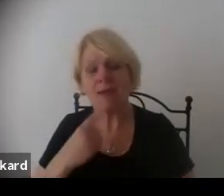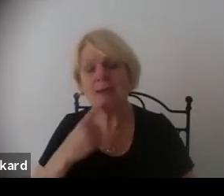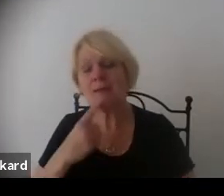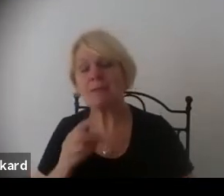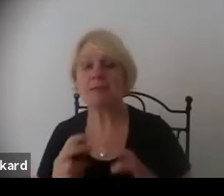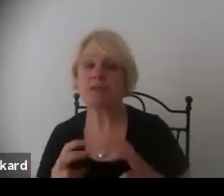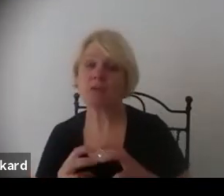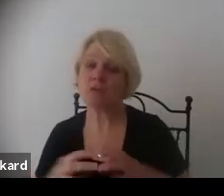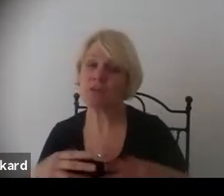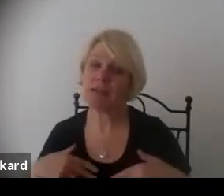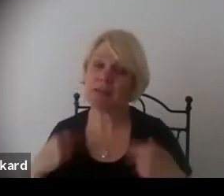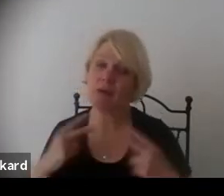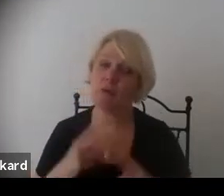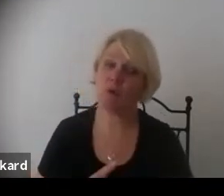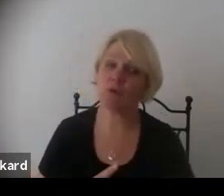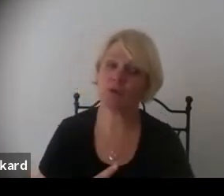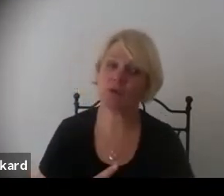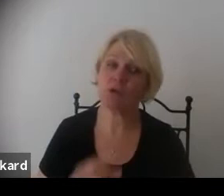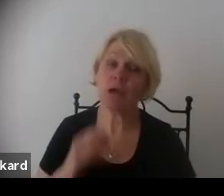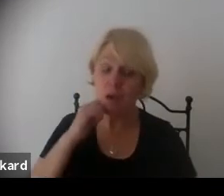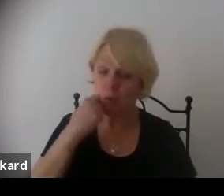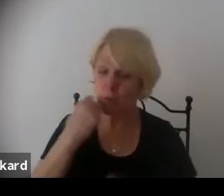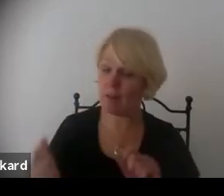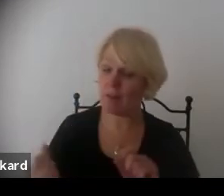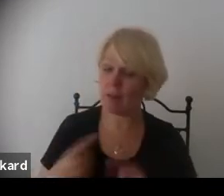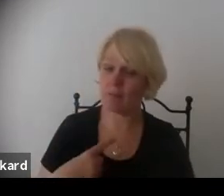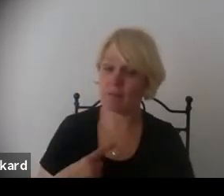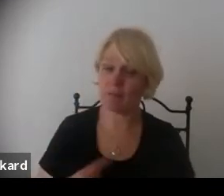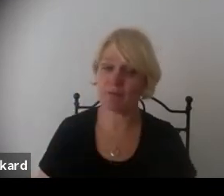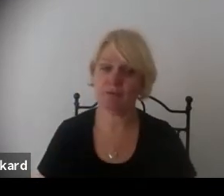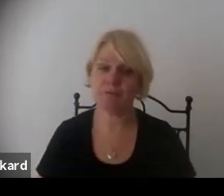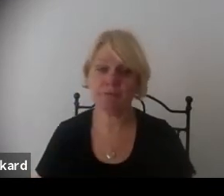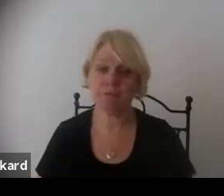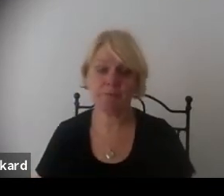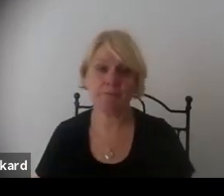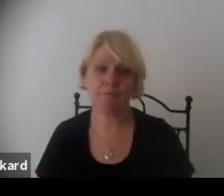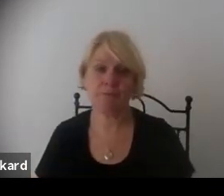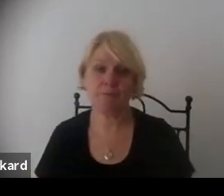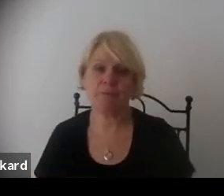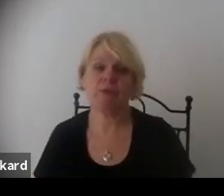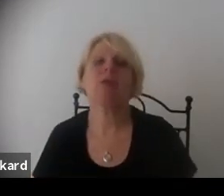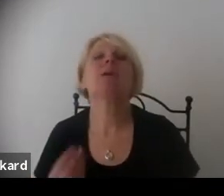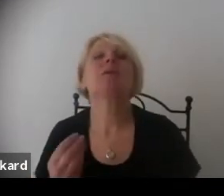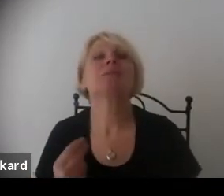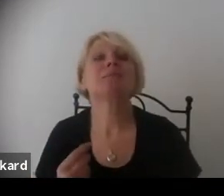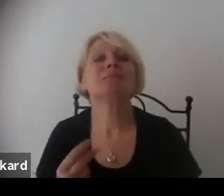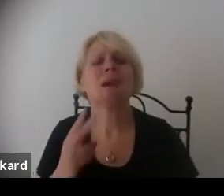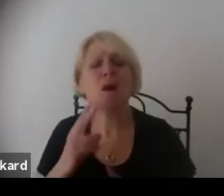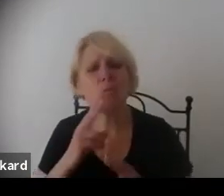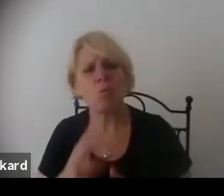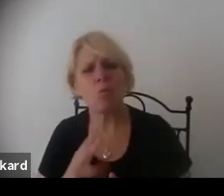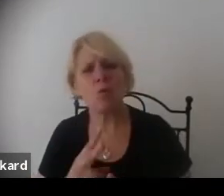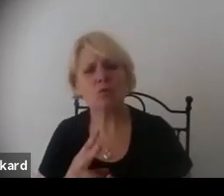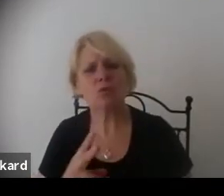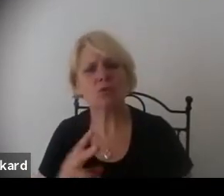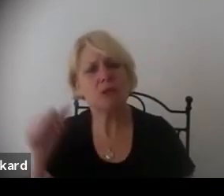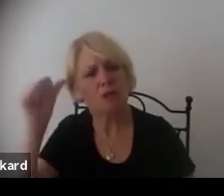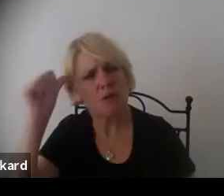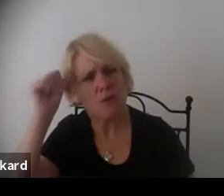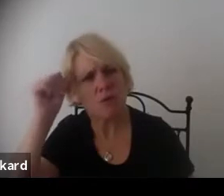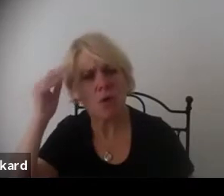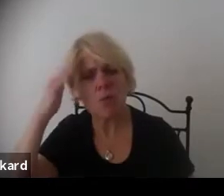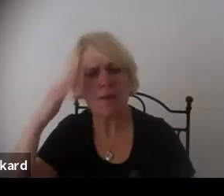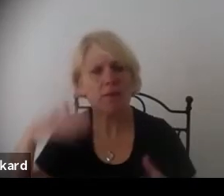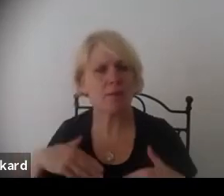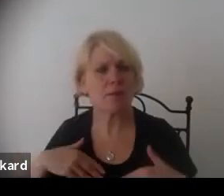be pleased to respond to that. I know that some of you watching will know quite a bit about the Mental Health Trust. Some of you may not